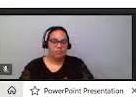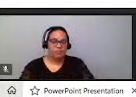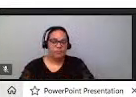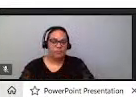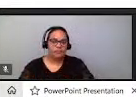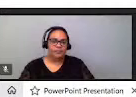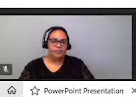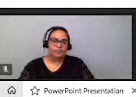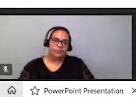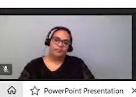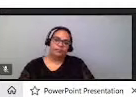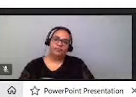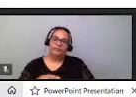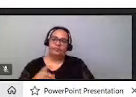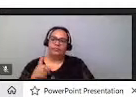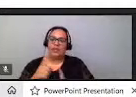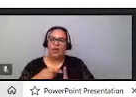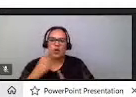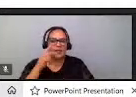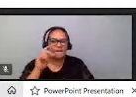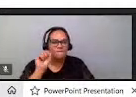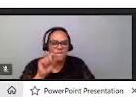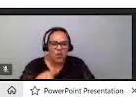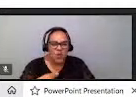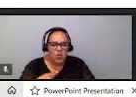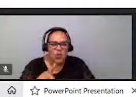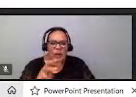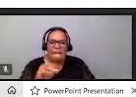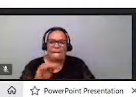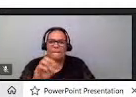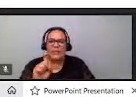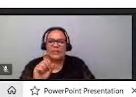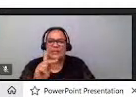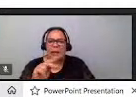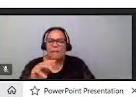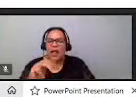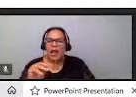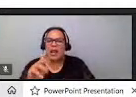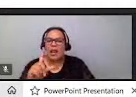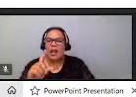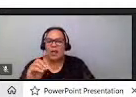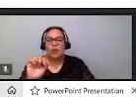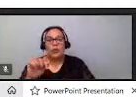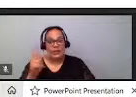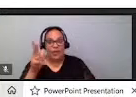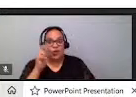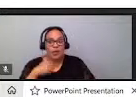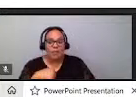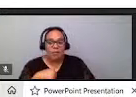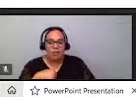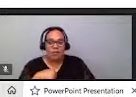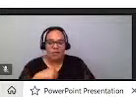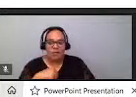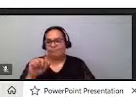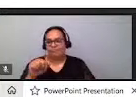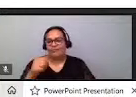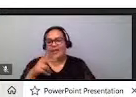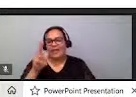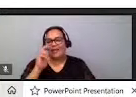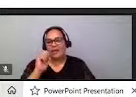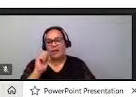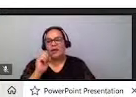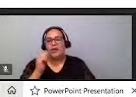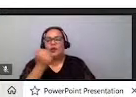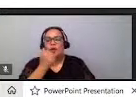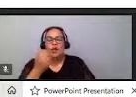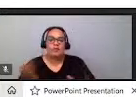slide I can't see that far is that Miss Kamala yes am I audible now yes you're audible okay